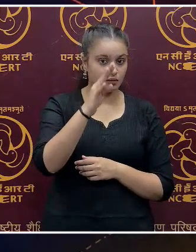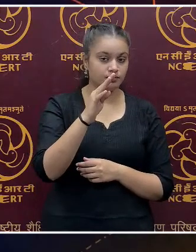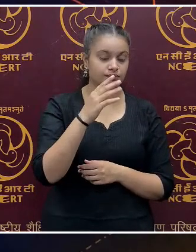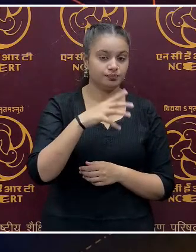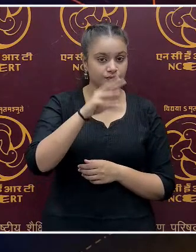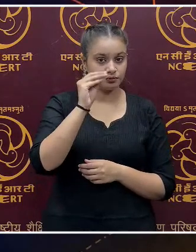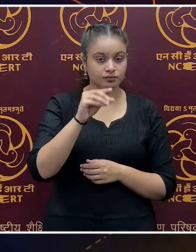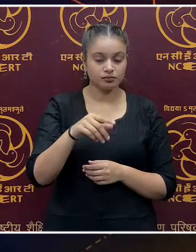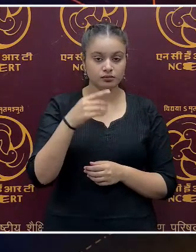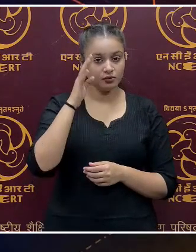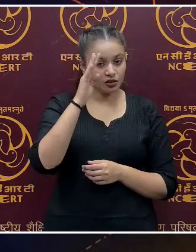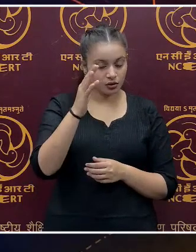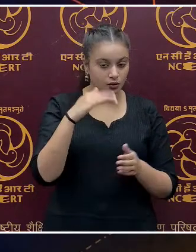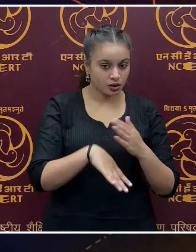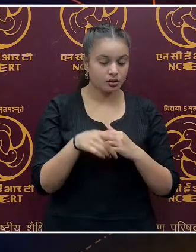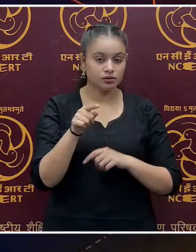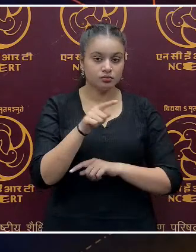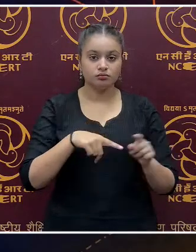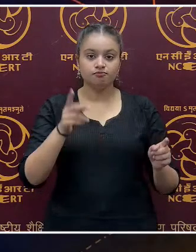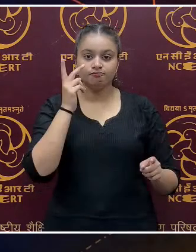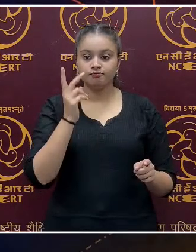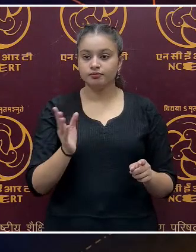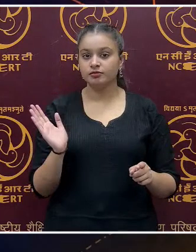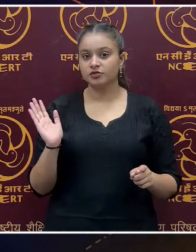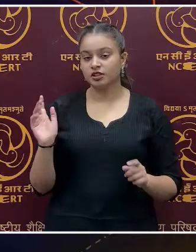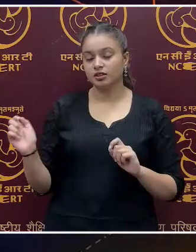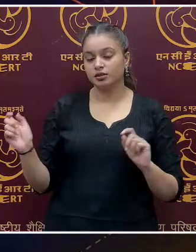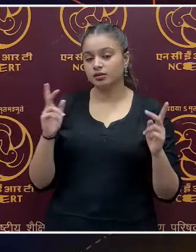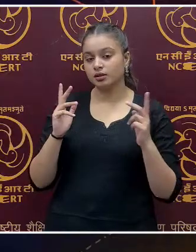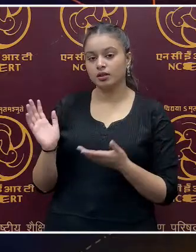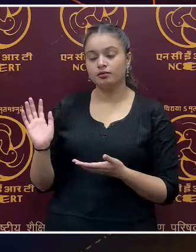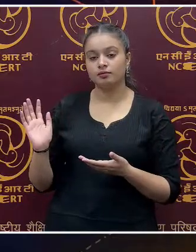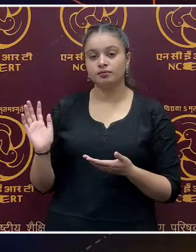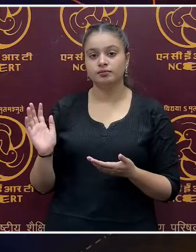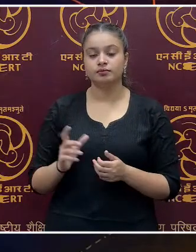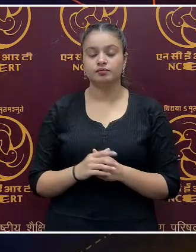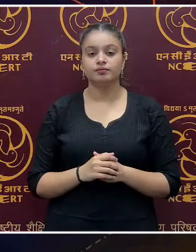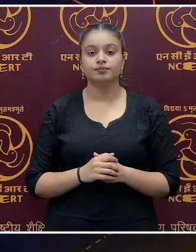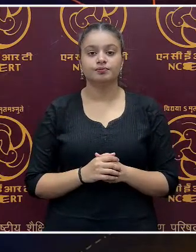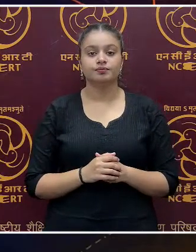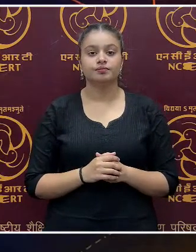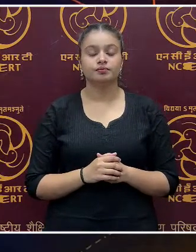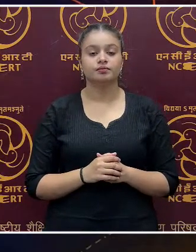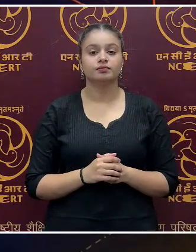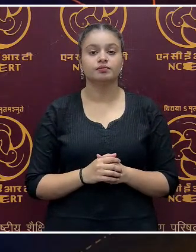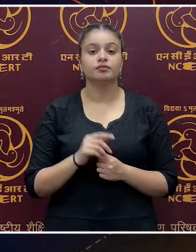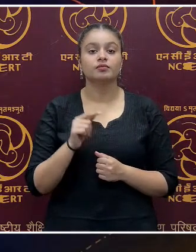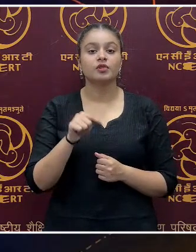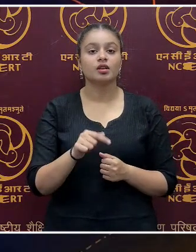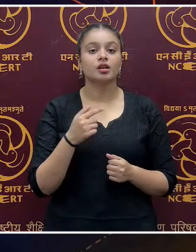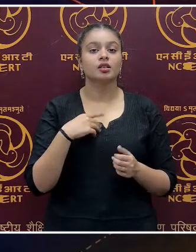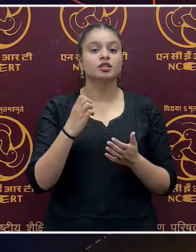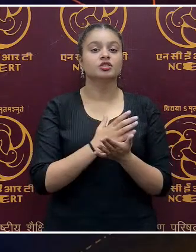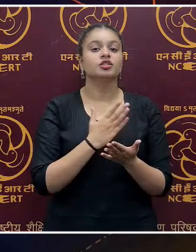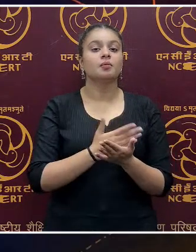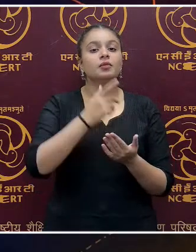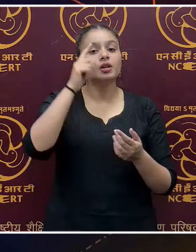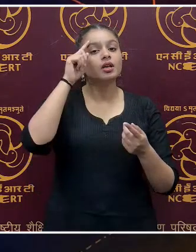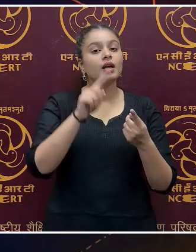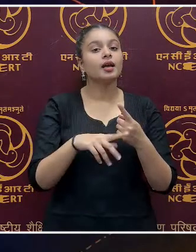So in this theory part we could see on the screen what is the objective of this particular chapter